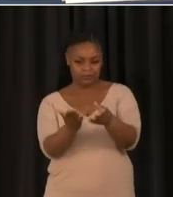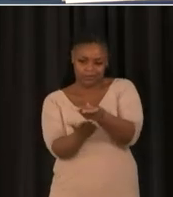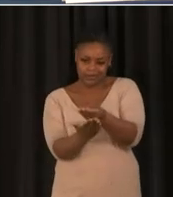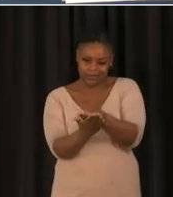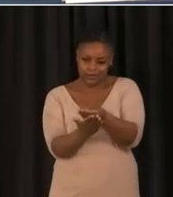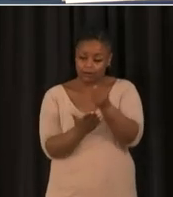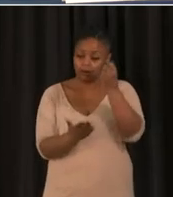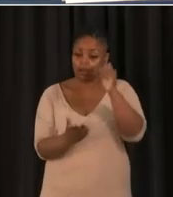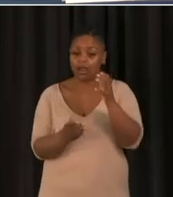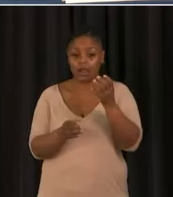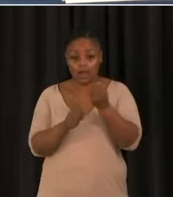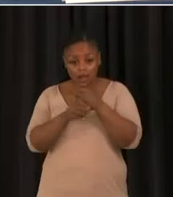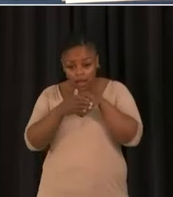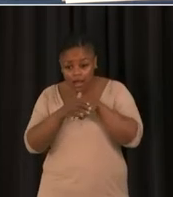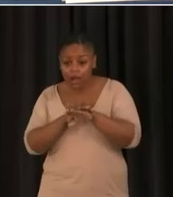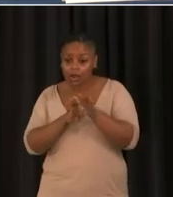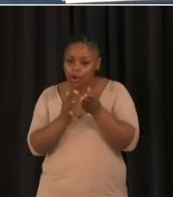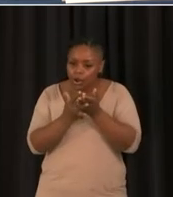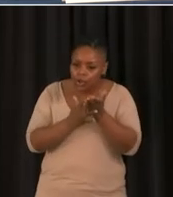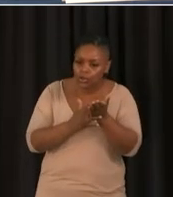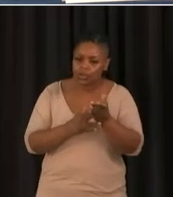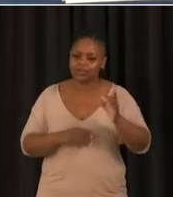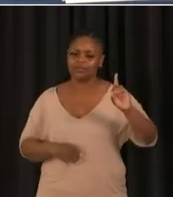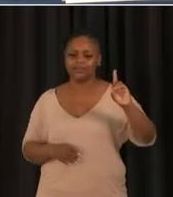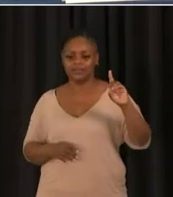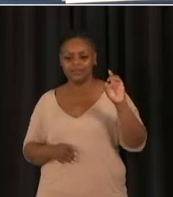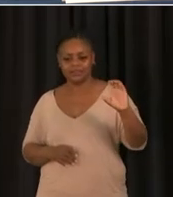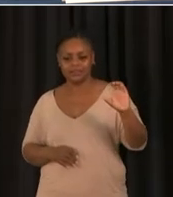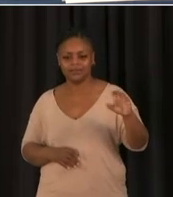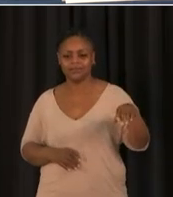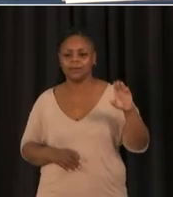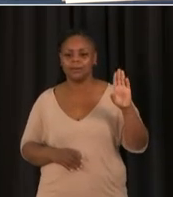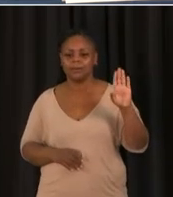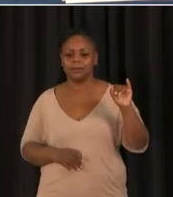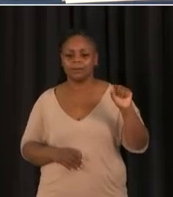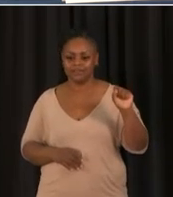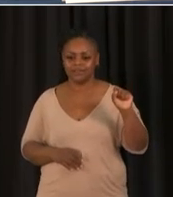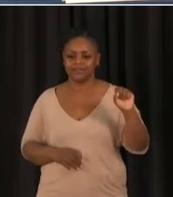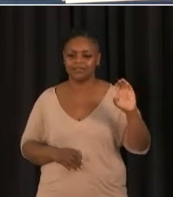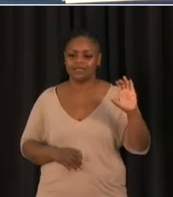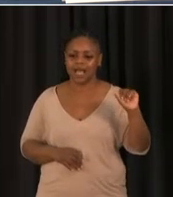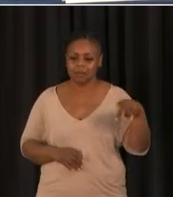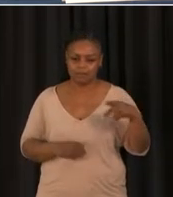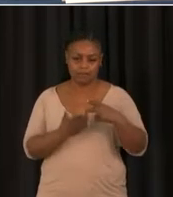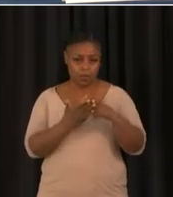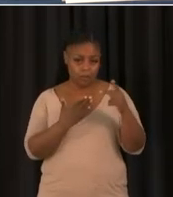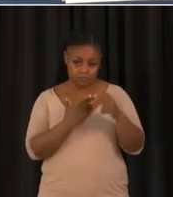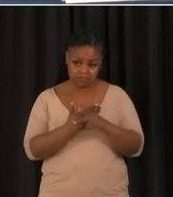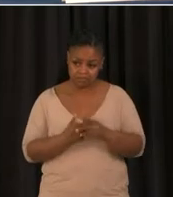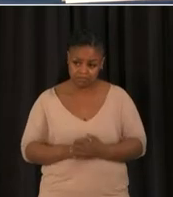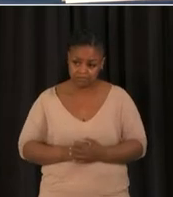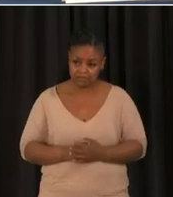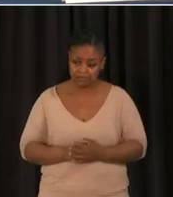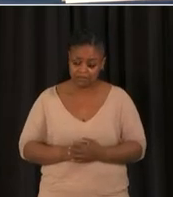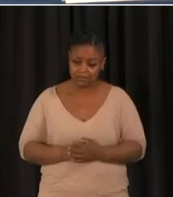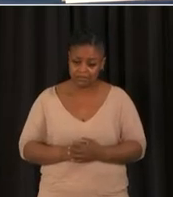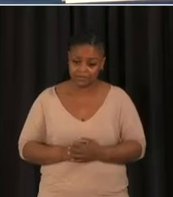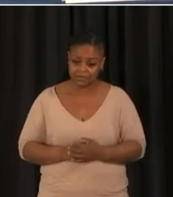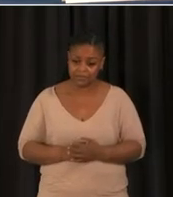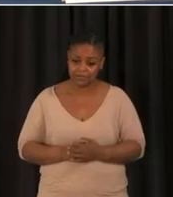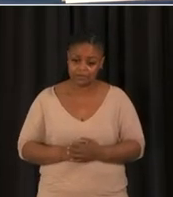our small businesses to know about our DC BizCap program. As the Deputy Mayor mentioned several months ago, I